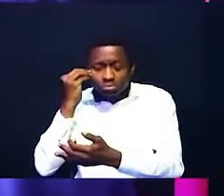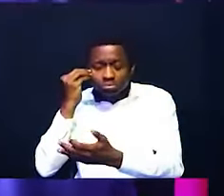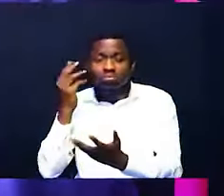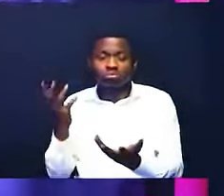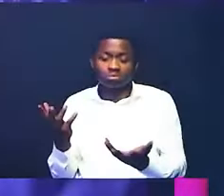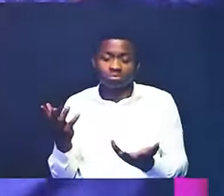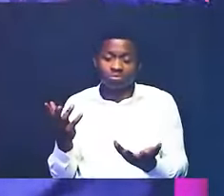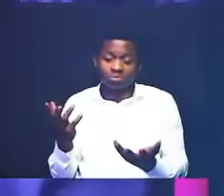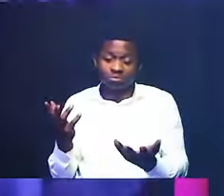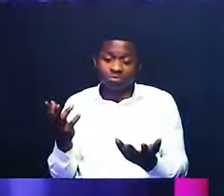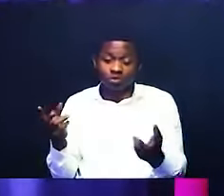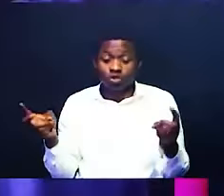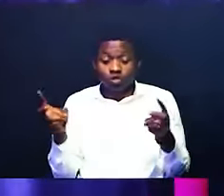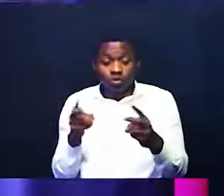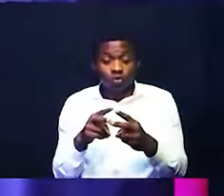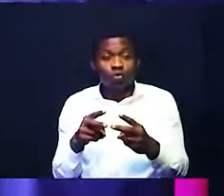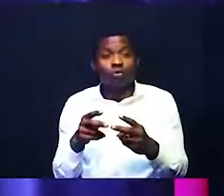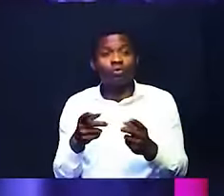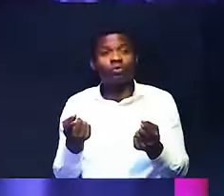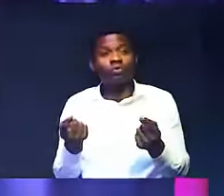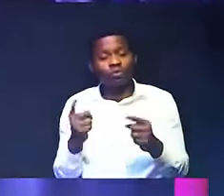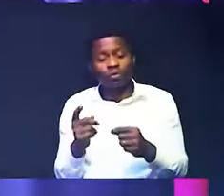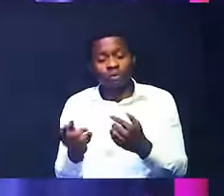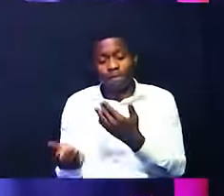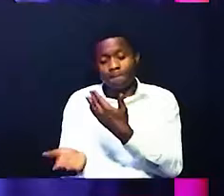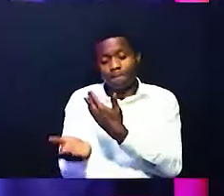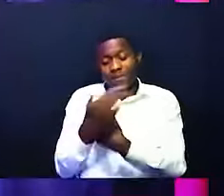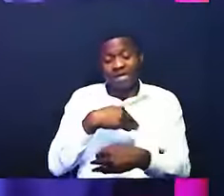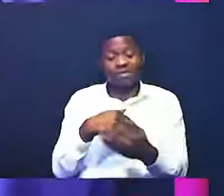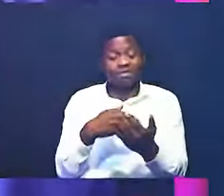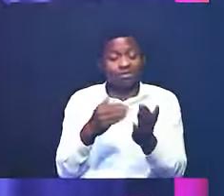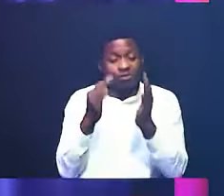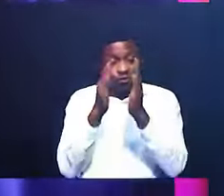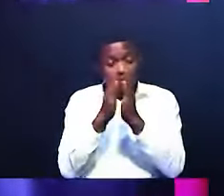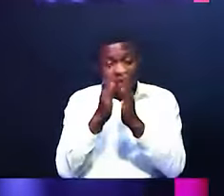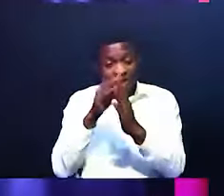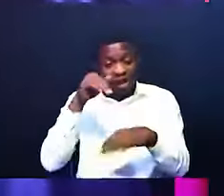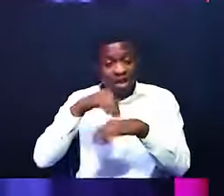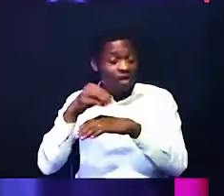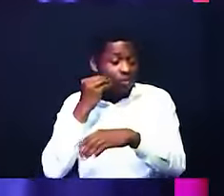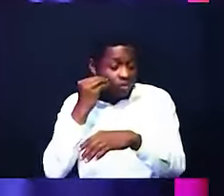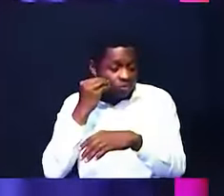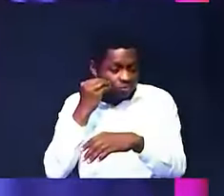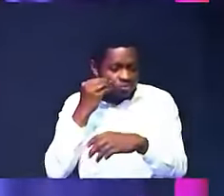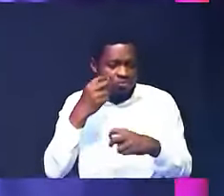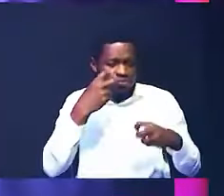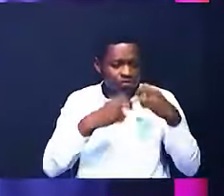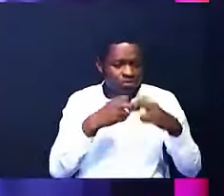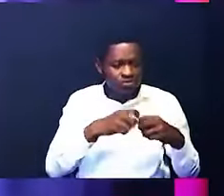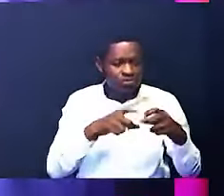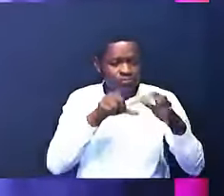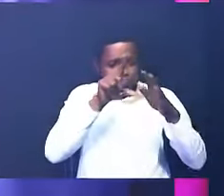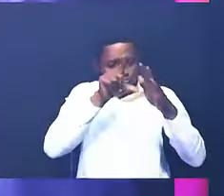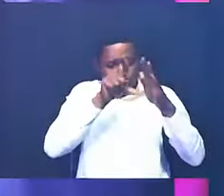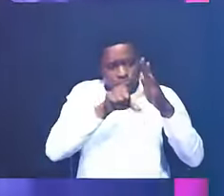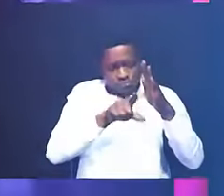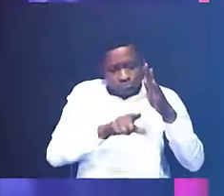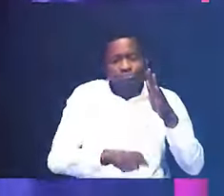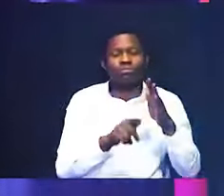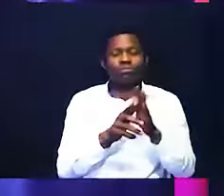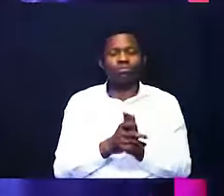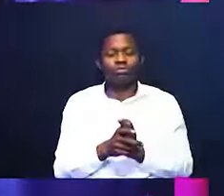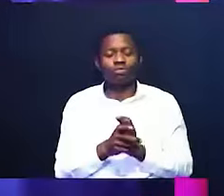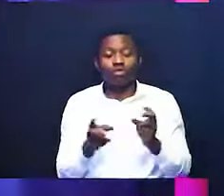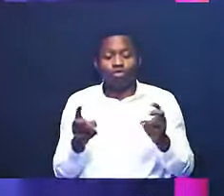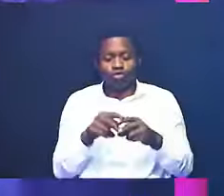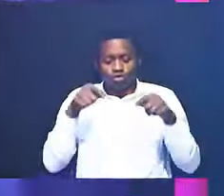anso na ohaw ni amani e wawariam sha se se ekoso. Now we want to pray. Nanso pese ye bompa that our marital and family lives